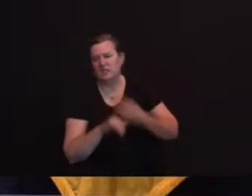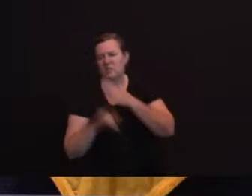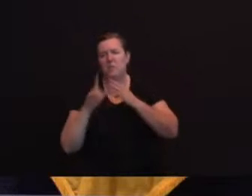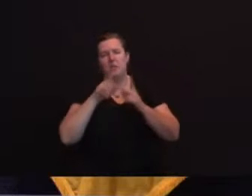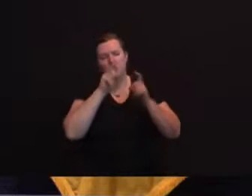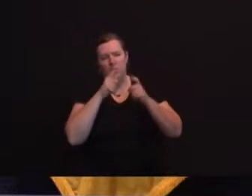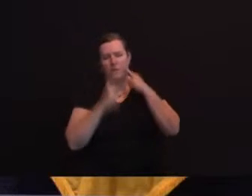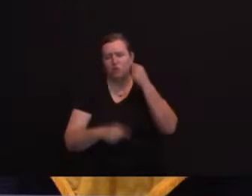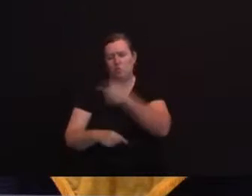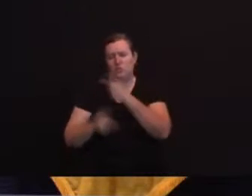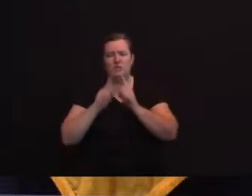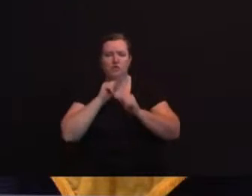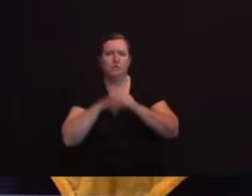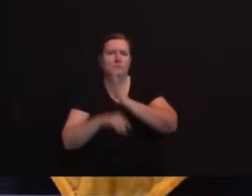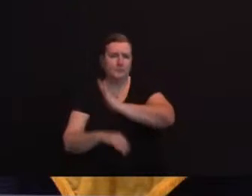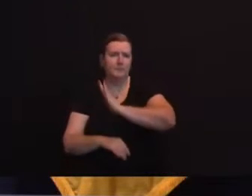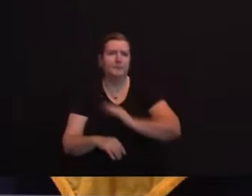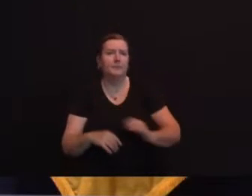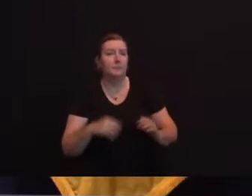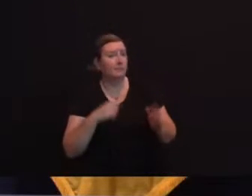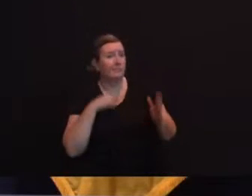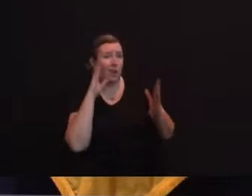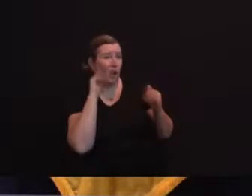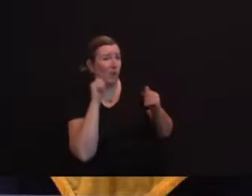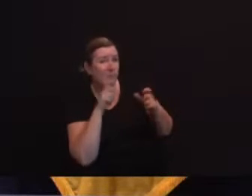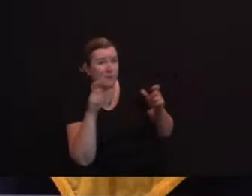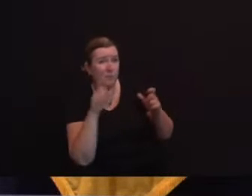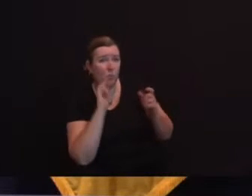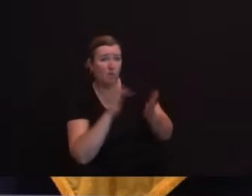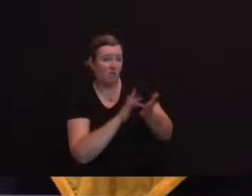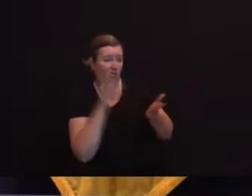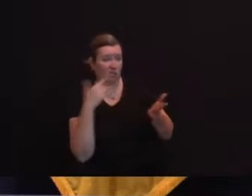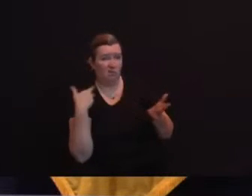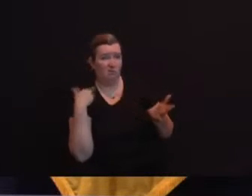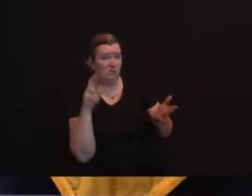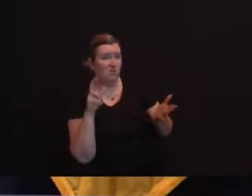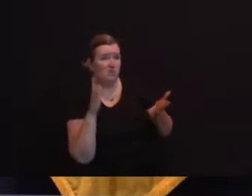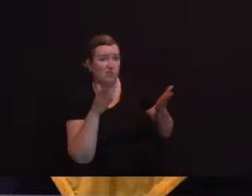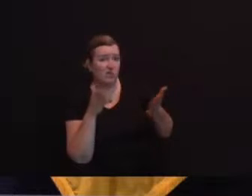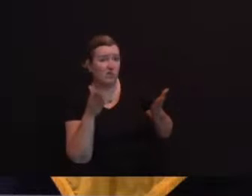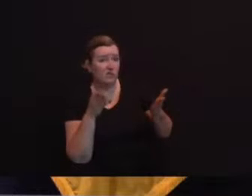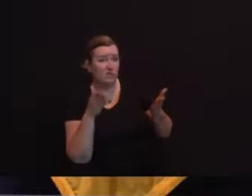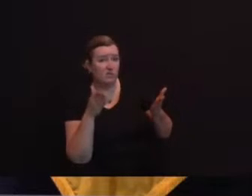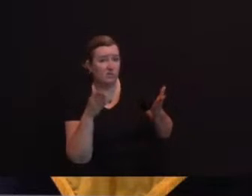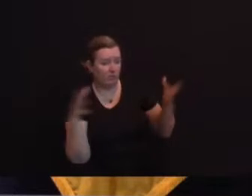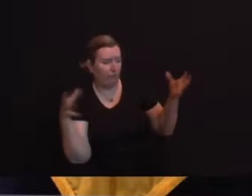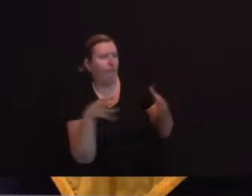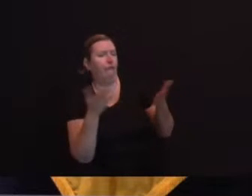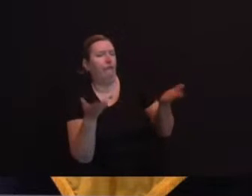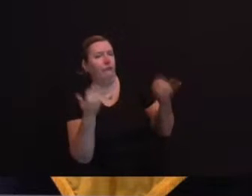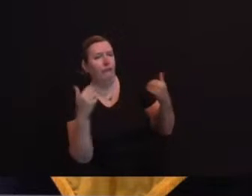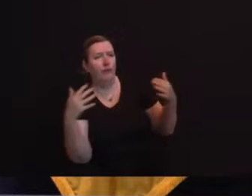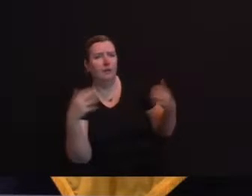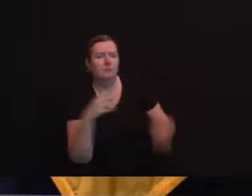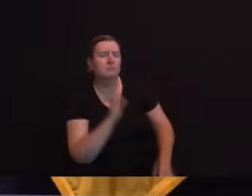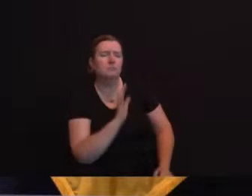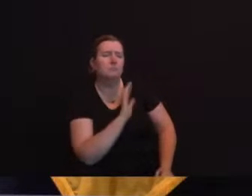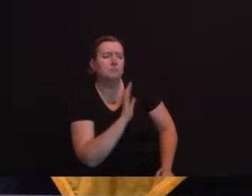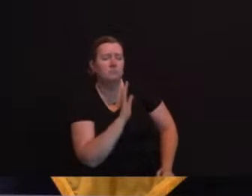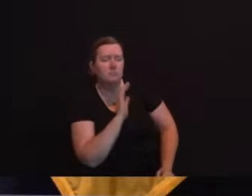hands. I hope people don't use religious services, the religious services exemption to